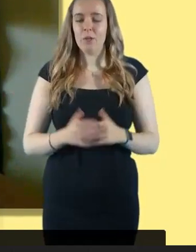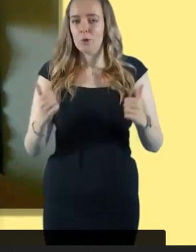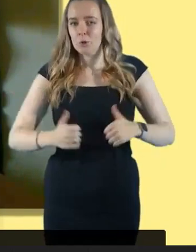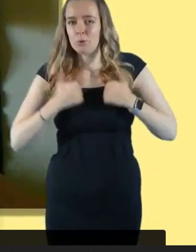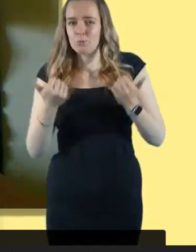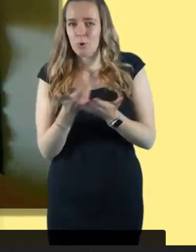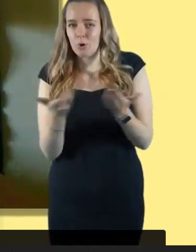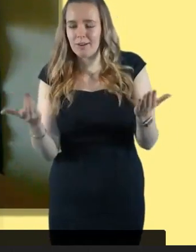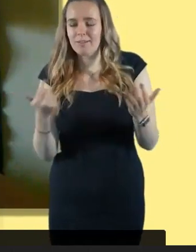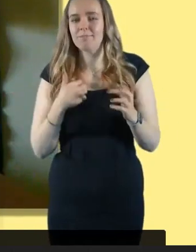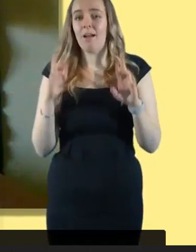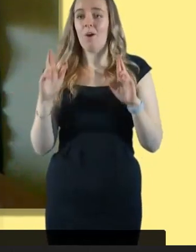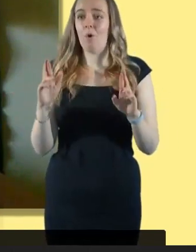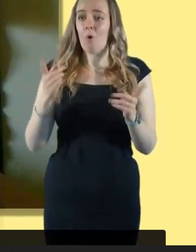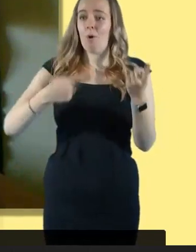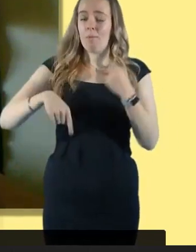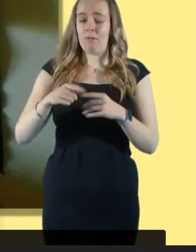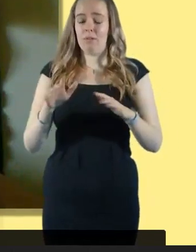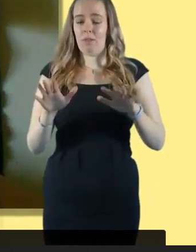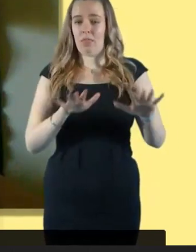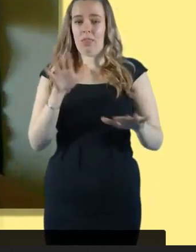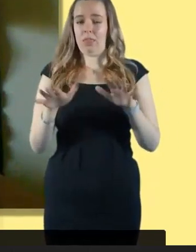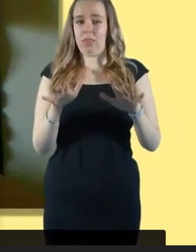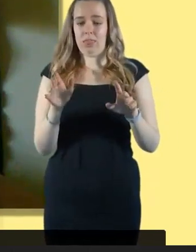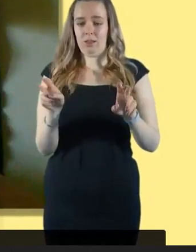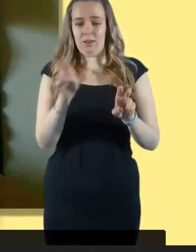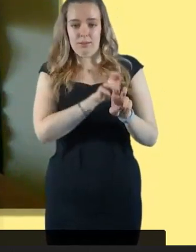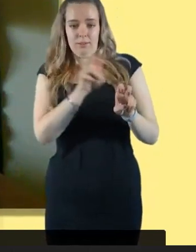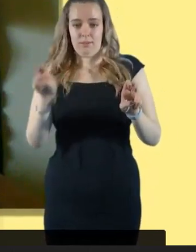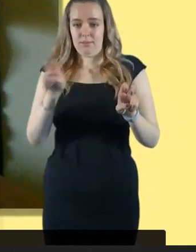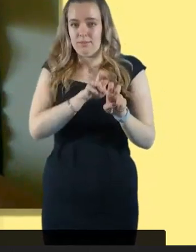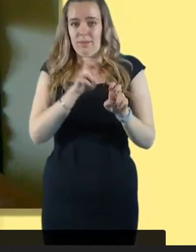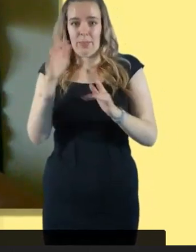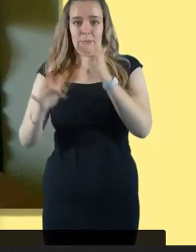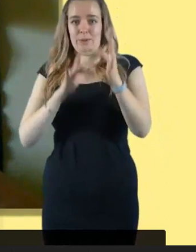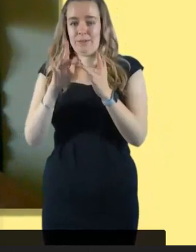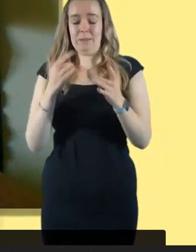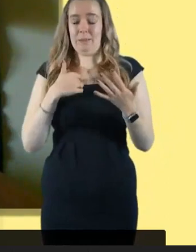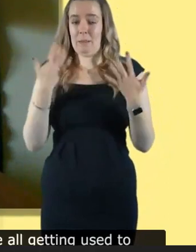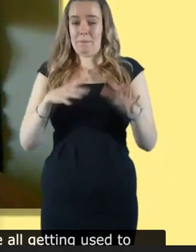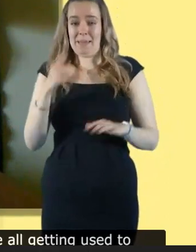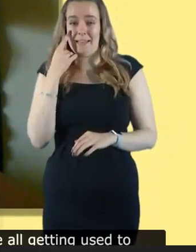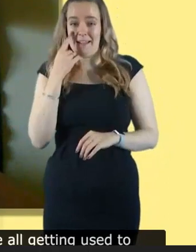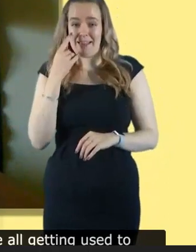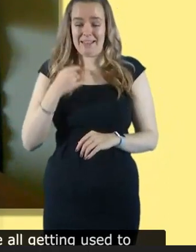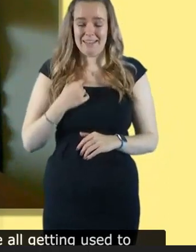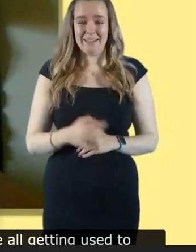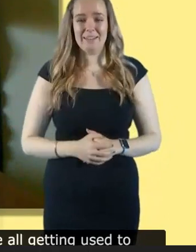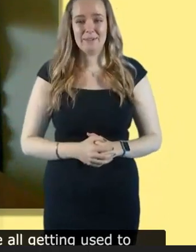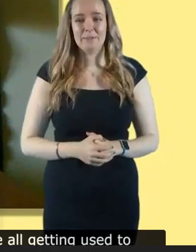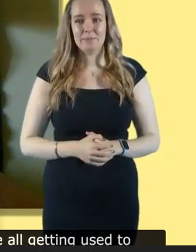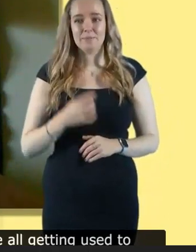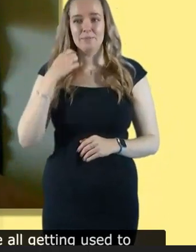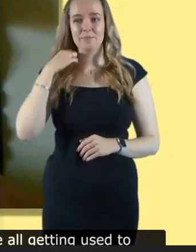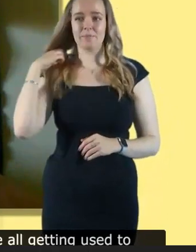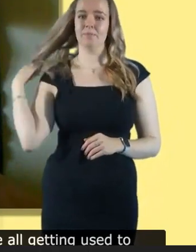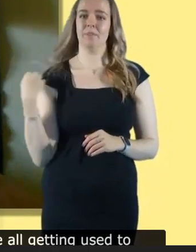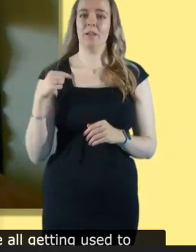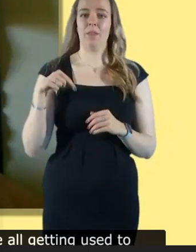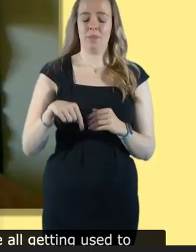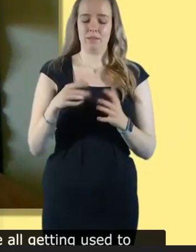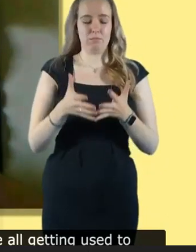I hope you're all getting used to hopping in and out of the blather room as I have done. This is a massive resolution,